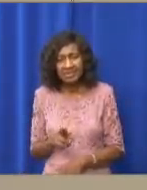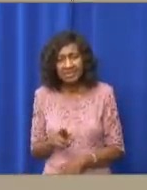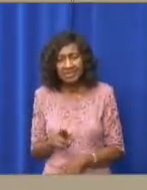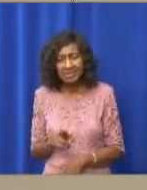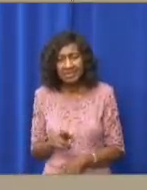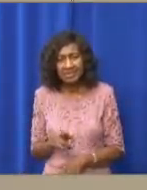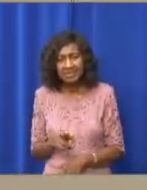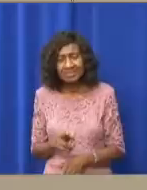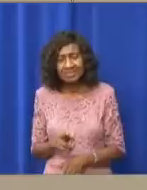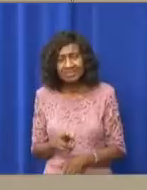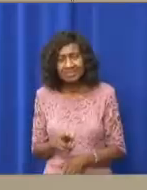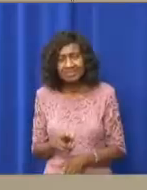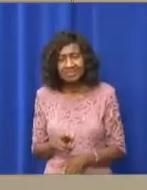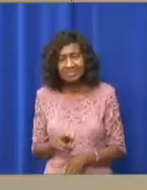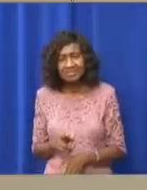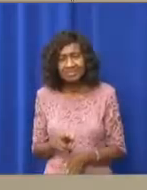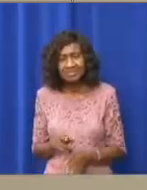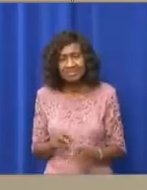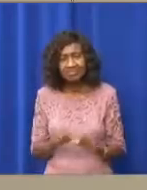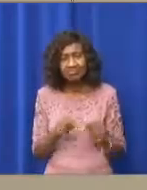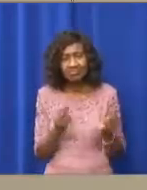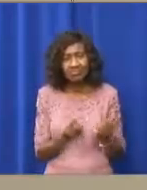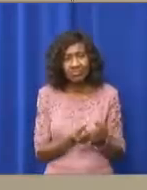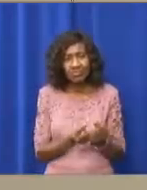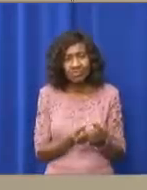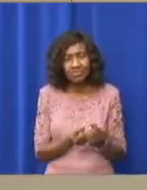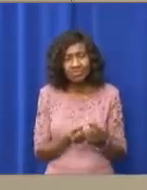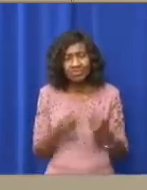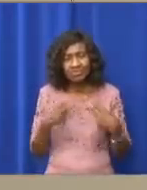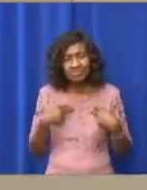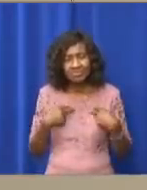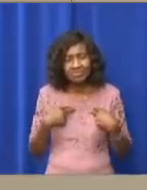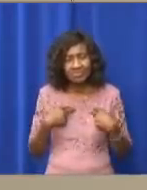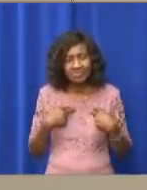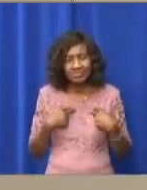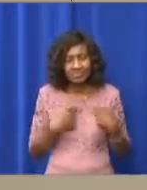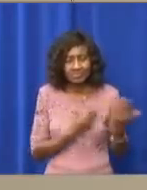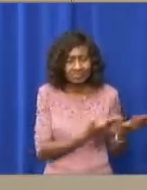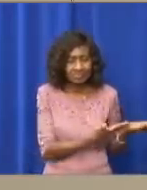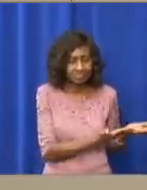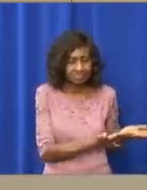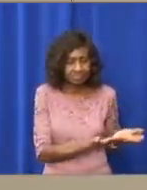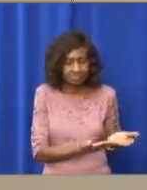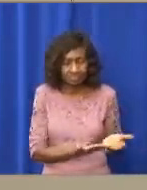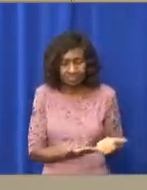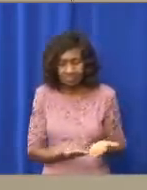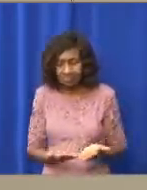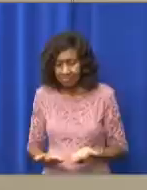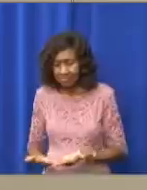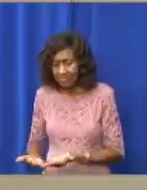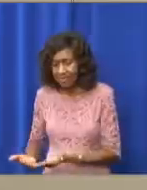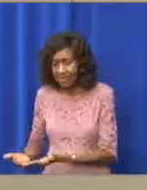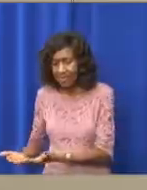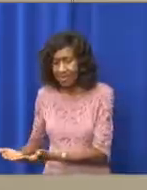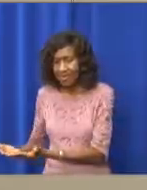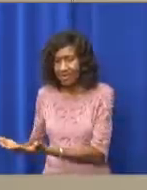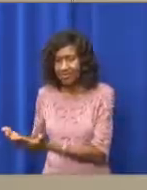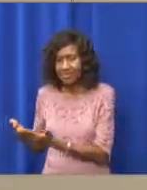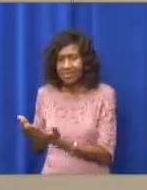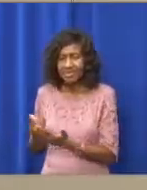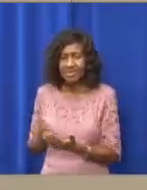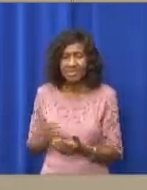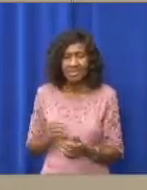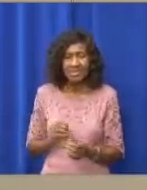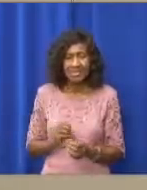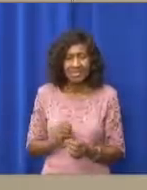single, as a group, the biggest single vector of the disease. They are generally asymptomatic. Children